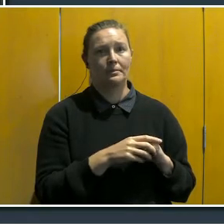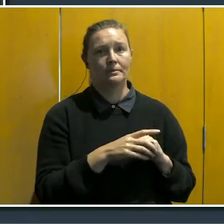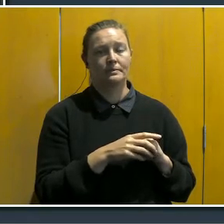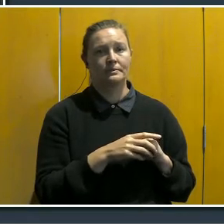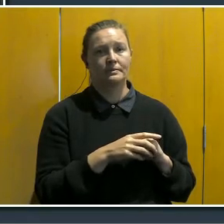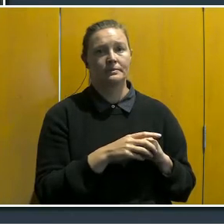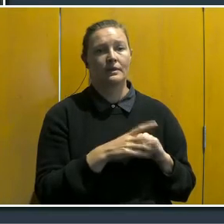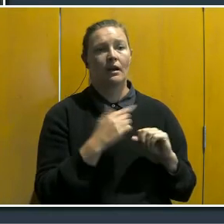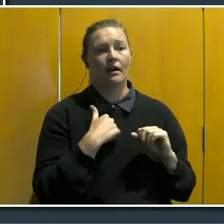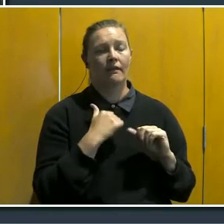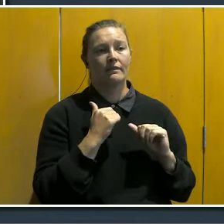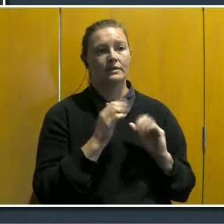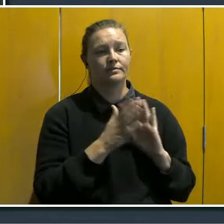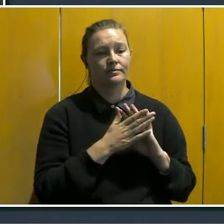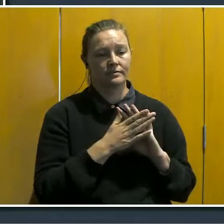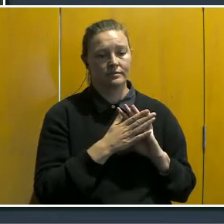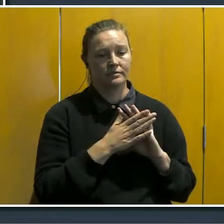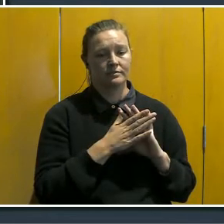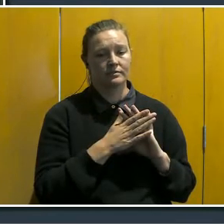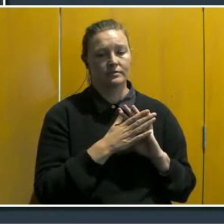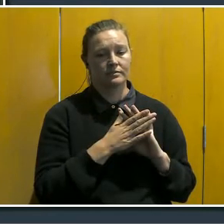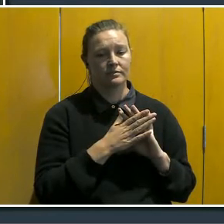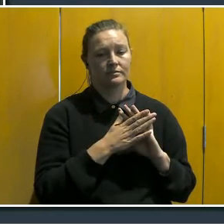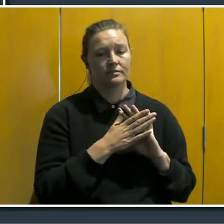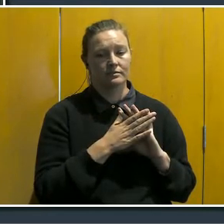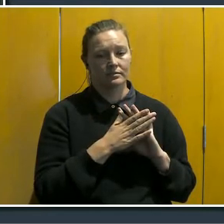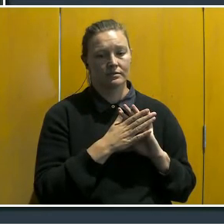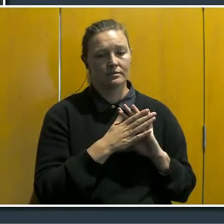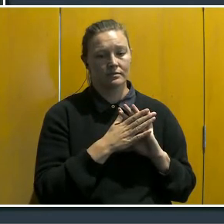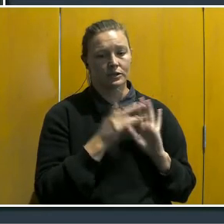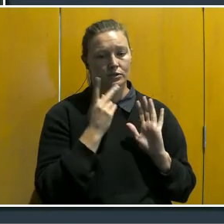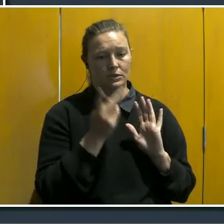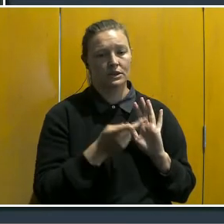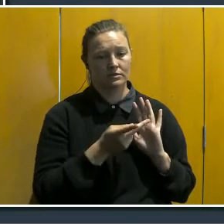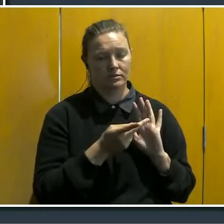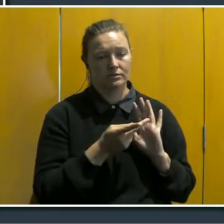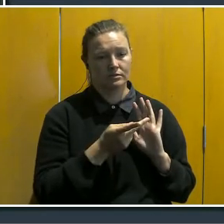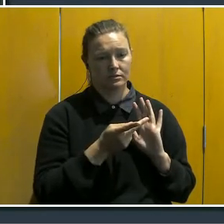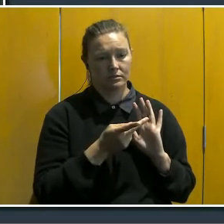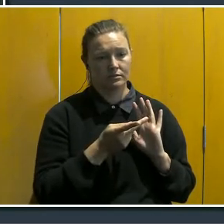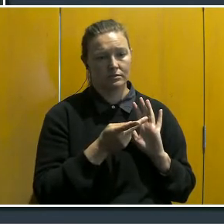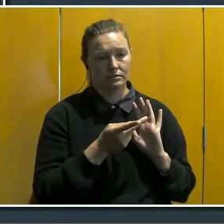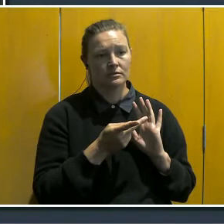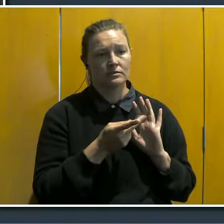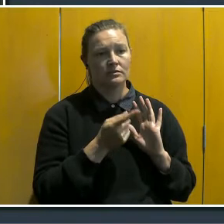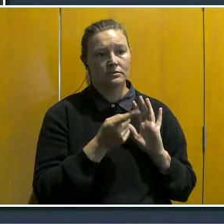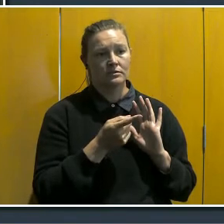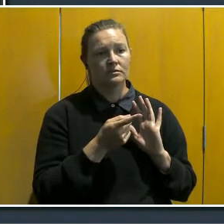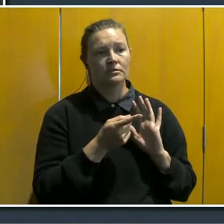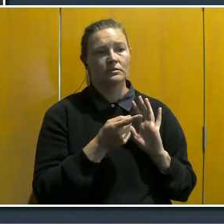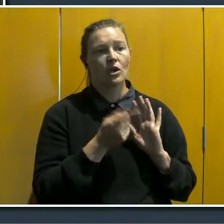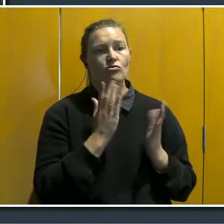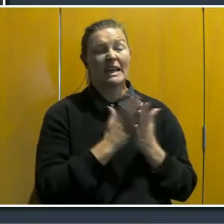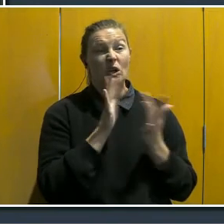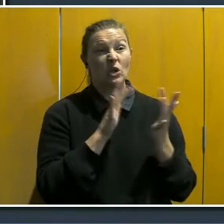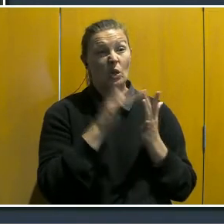Despite my many approaches, expressing my concern on the development of Esk Hills, those concerns were generally